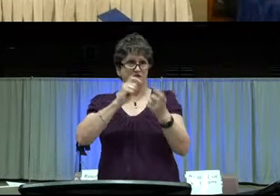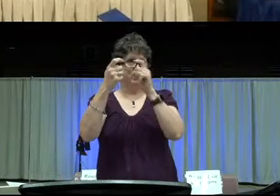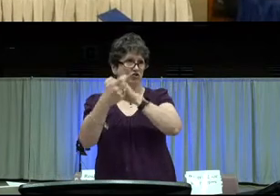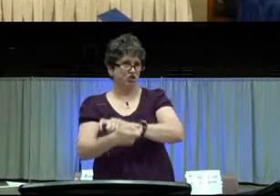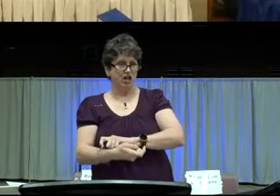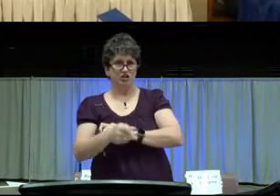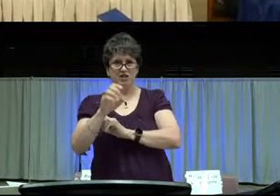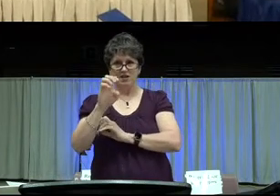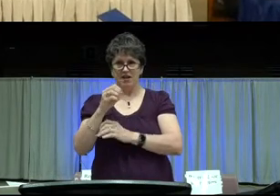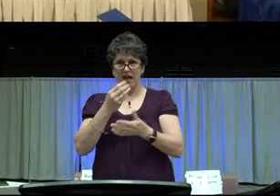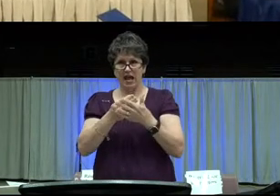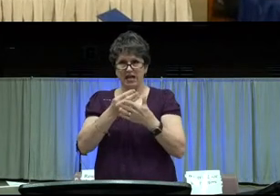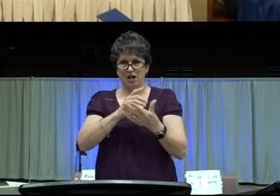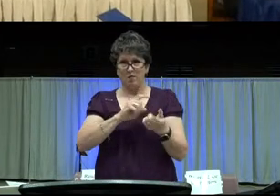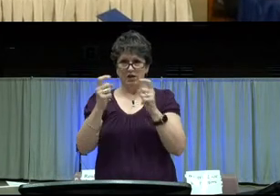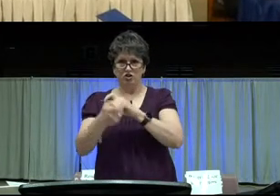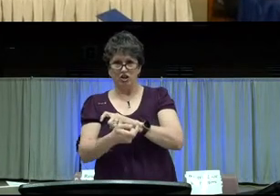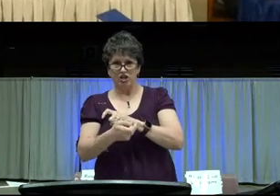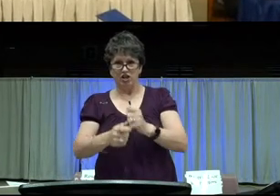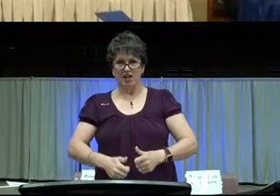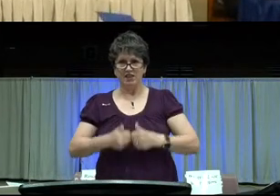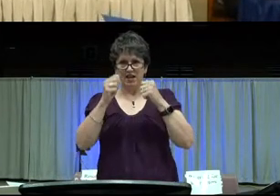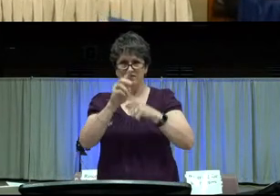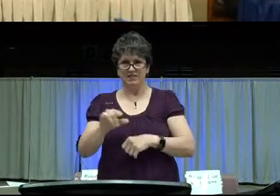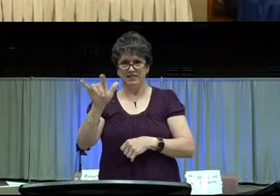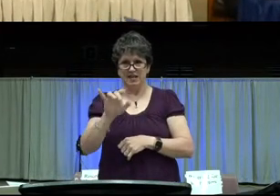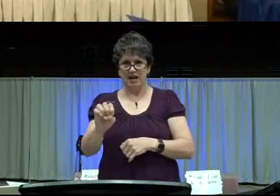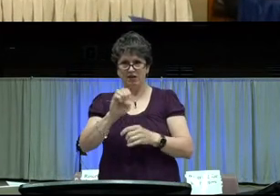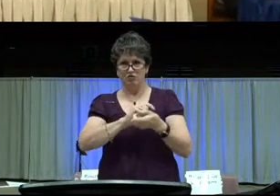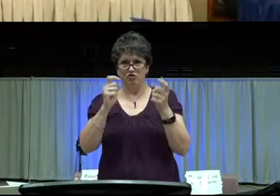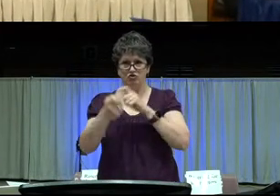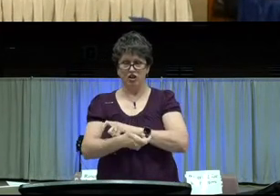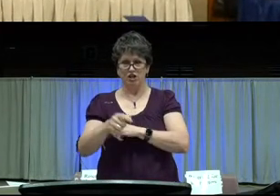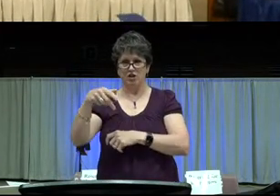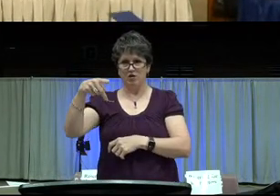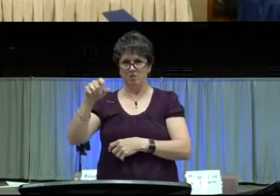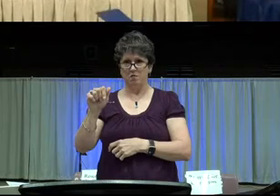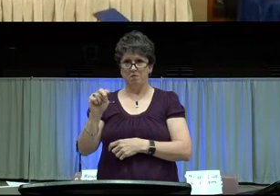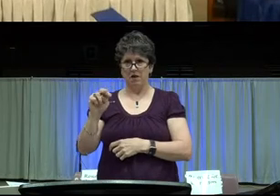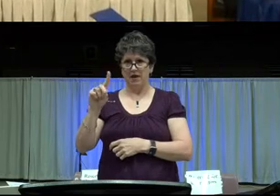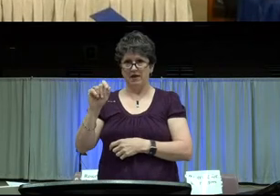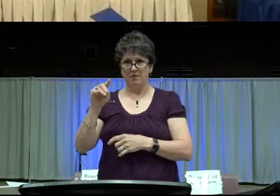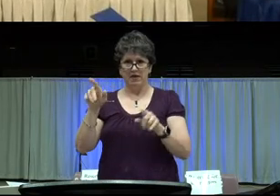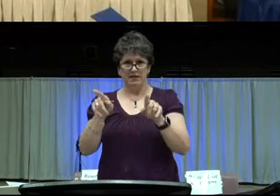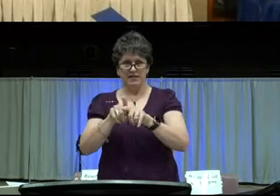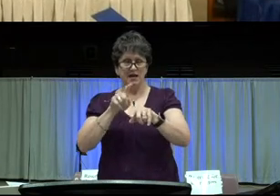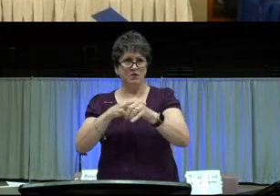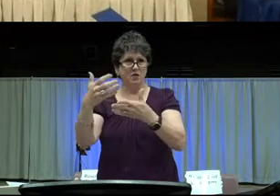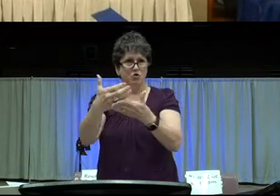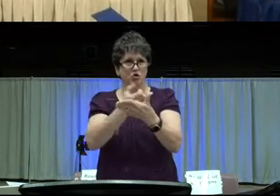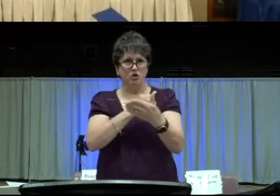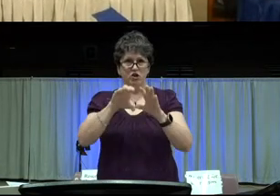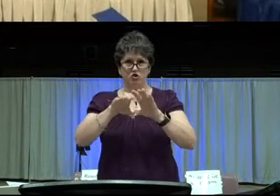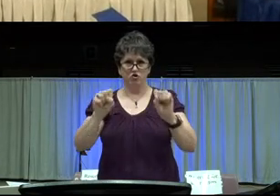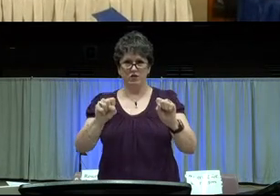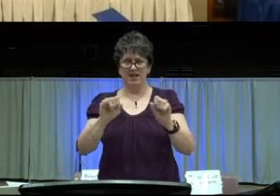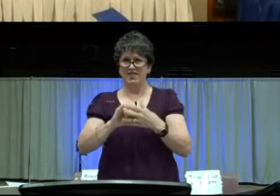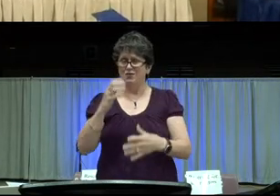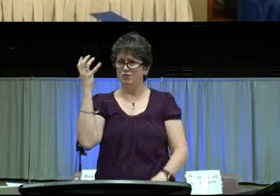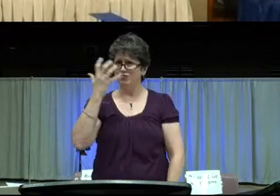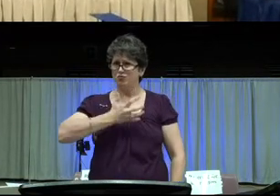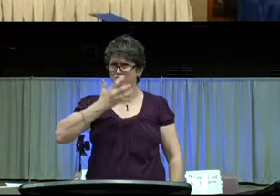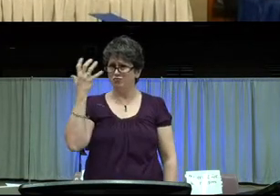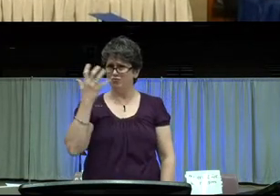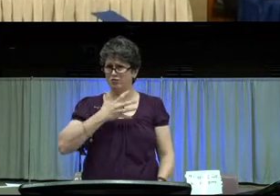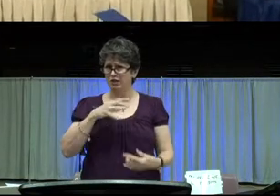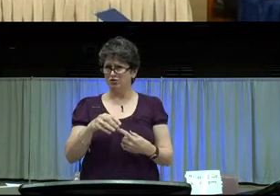life-changing, economic-changing, lifestyle-changing pandemic while earning your degrees. This is